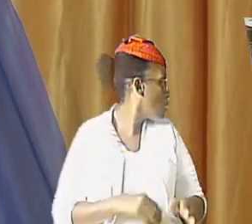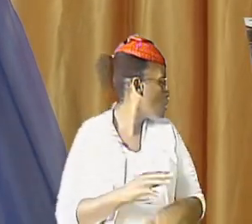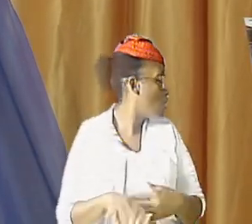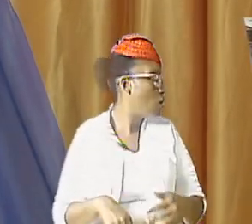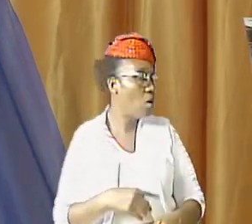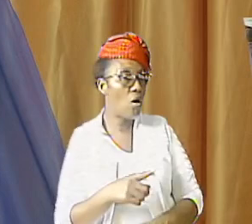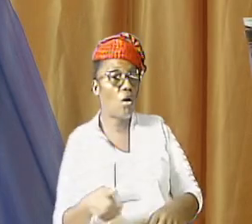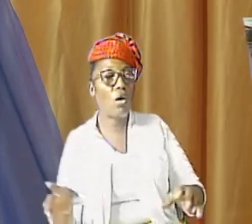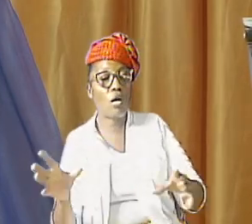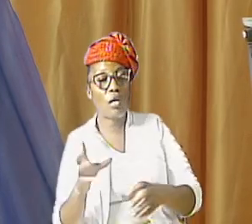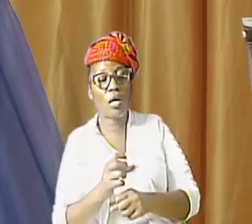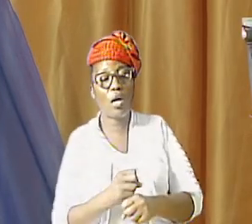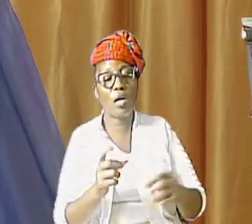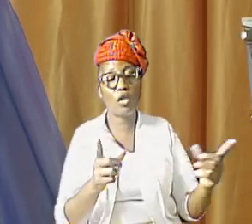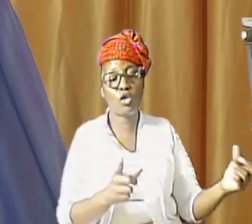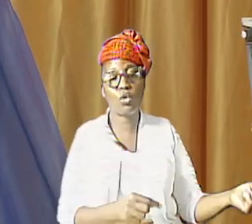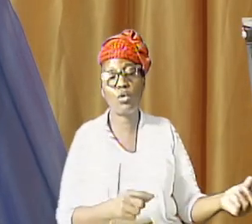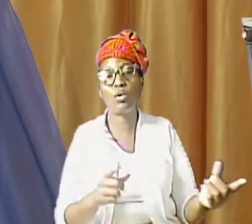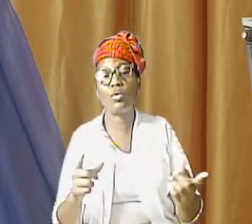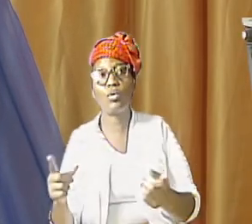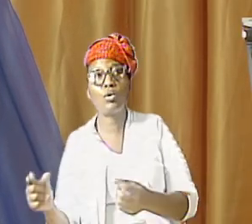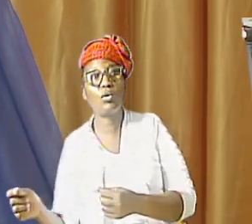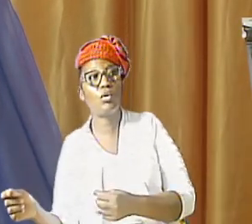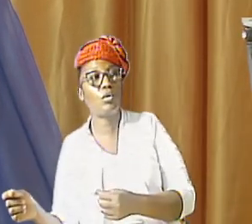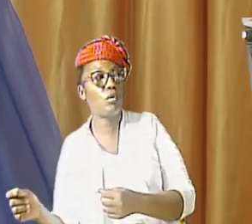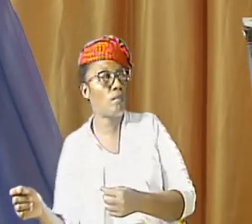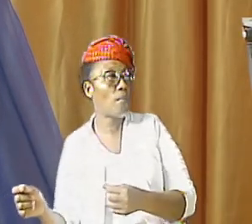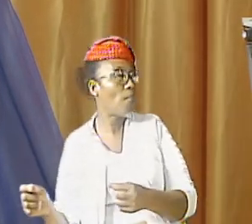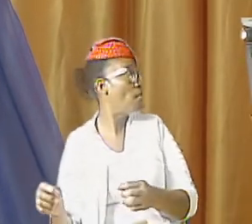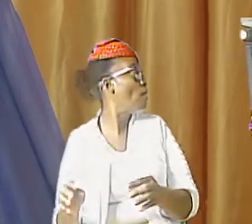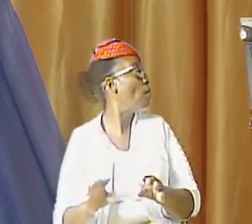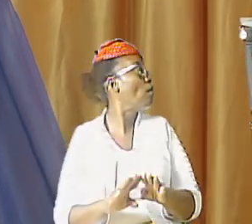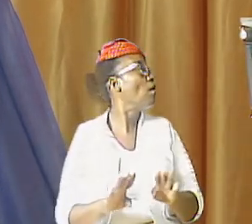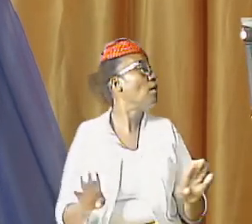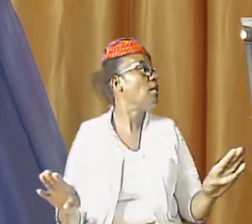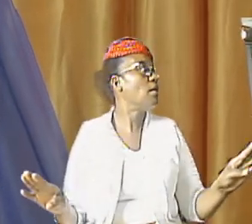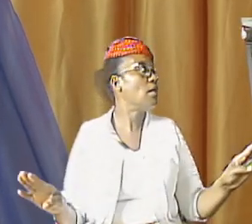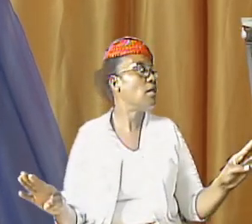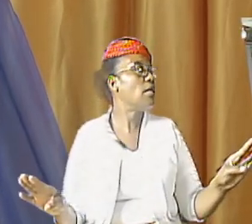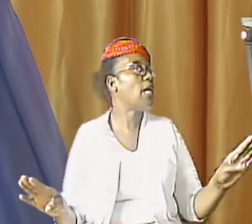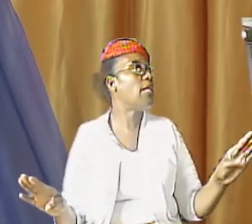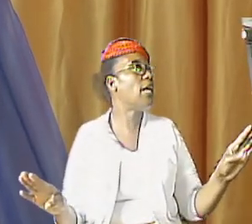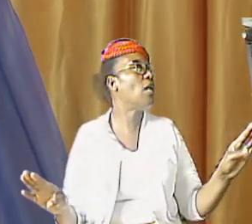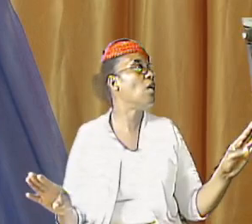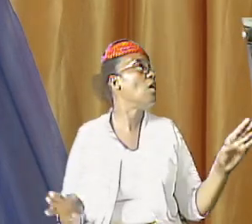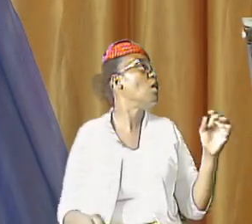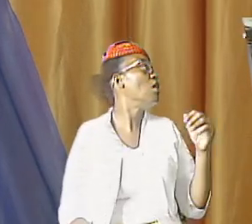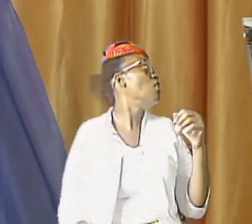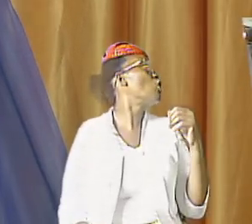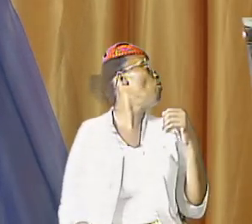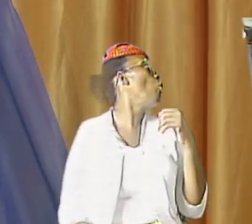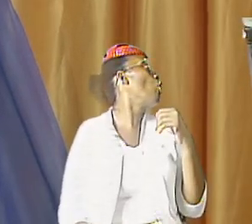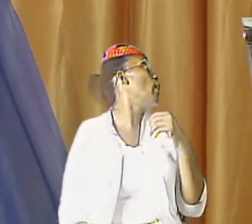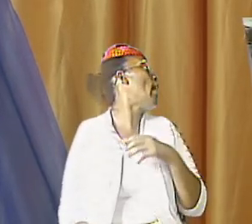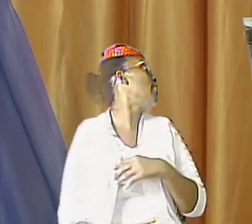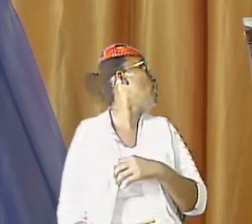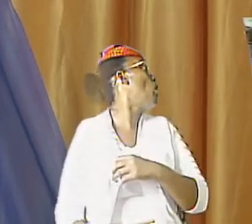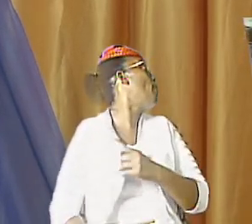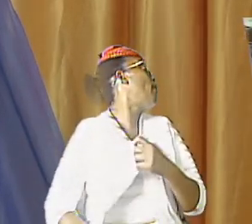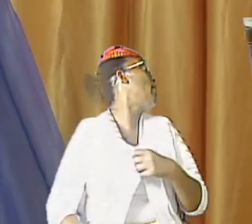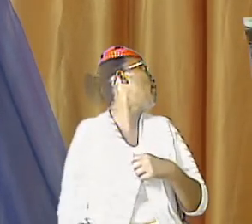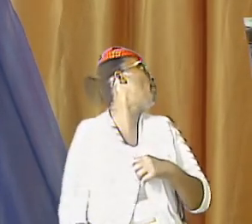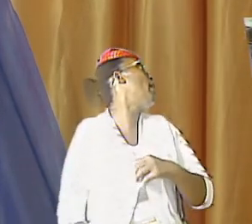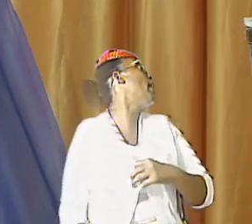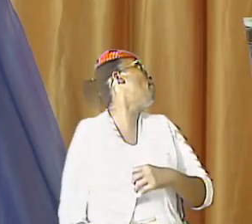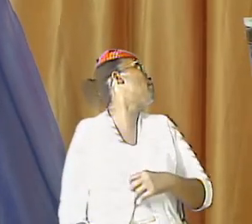here. All you got to do is open your